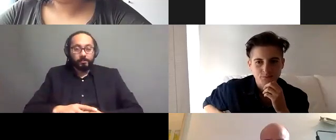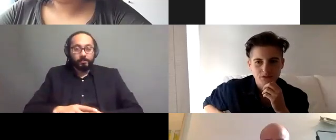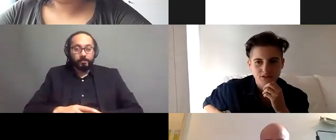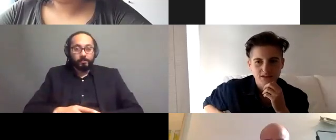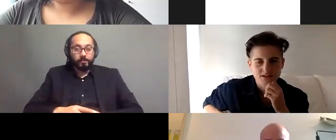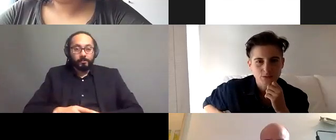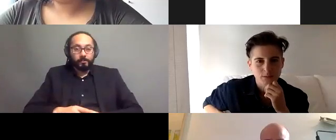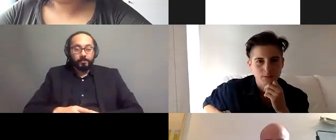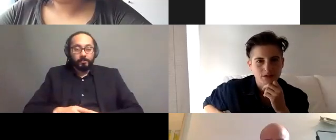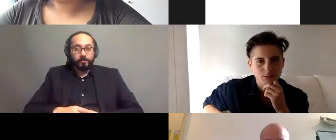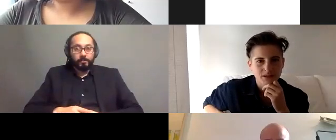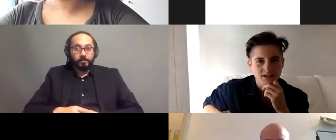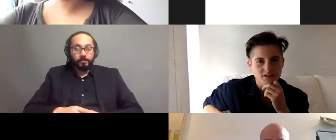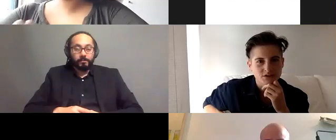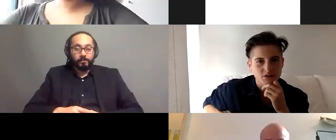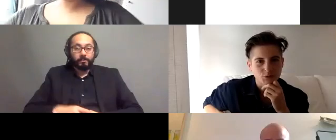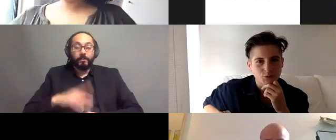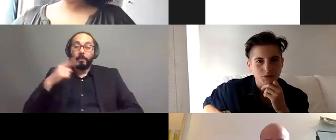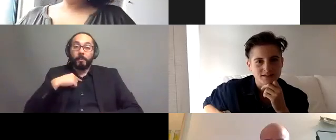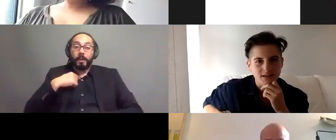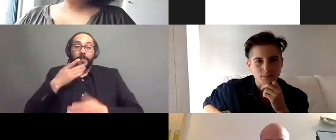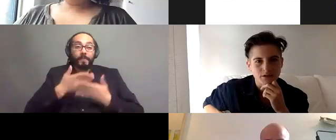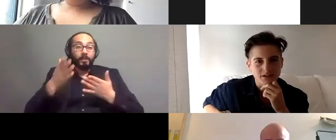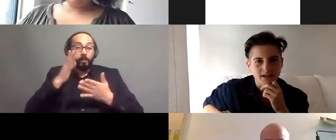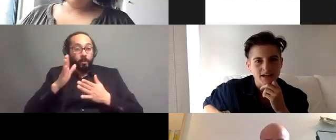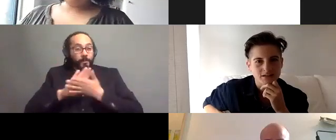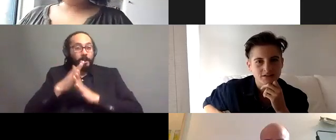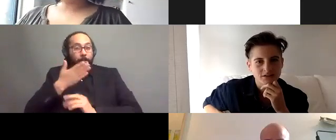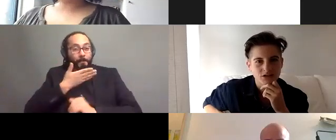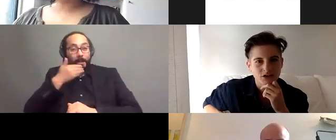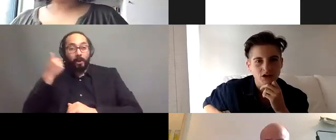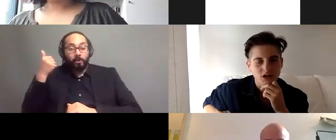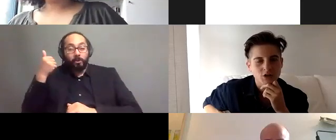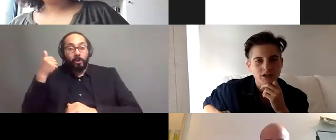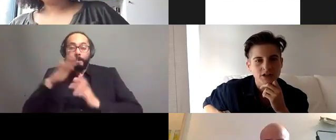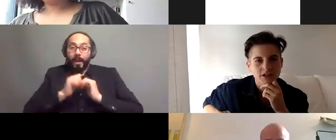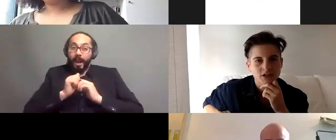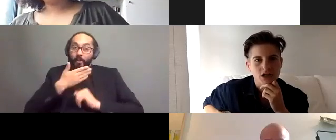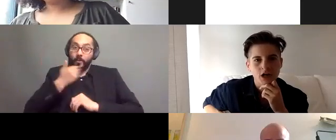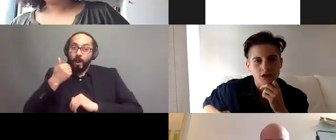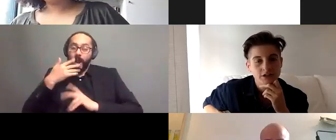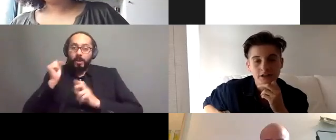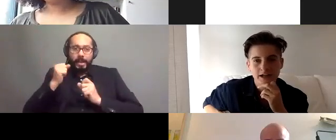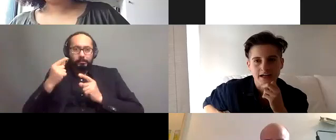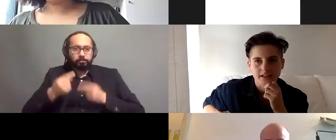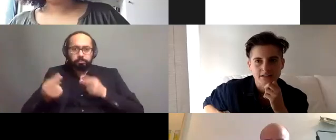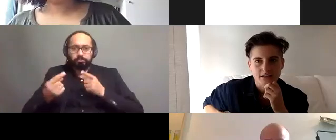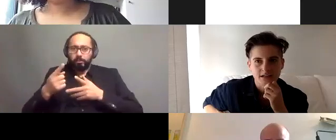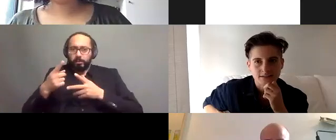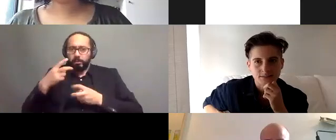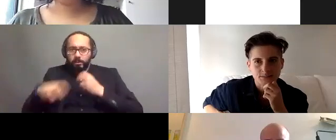things do get better, but things also, as they get better, they can get a lot trickier and a lot harder.